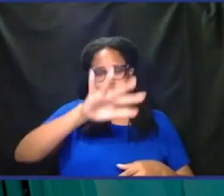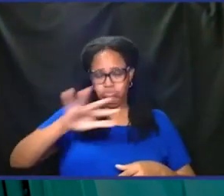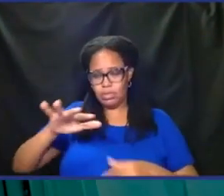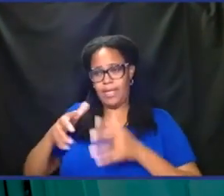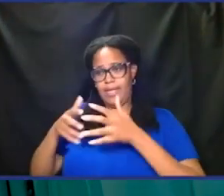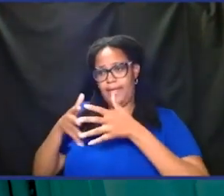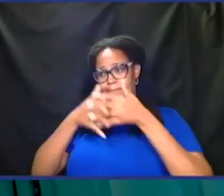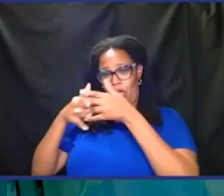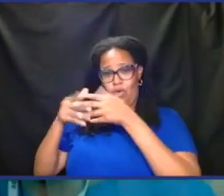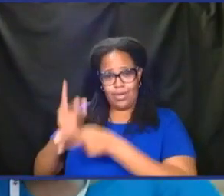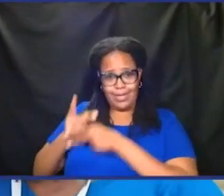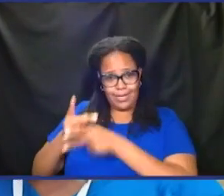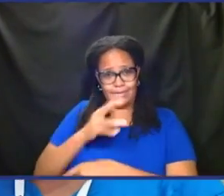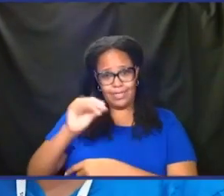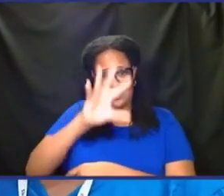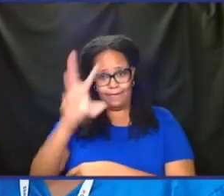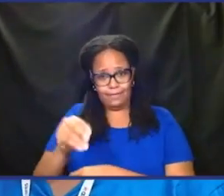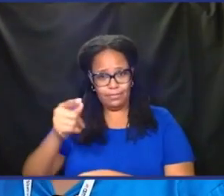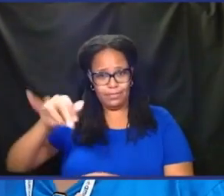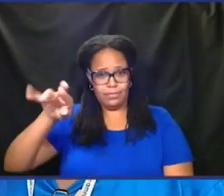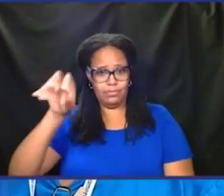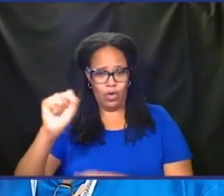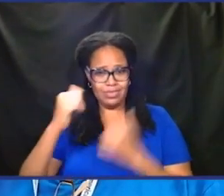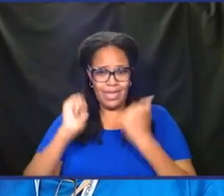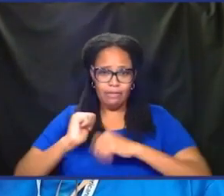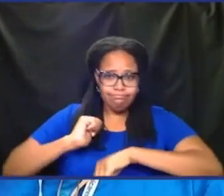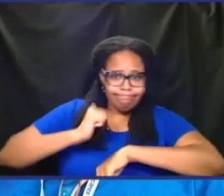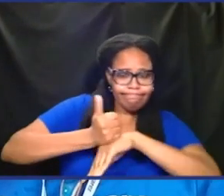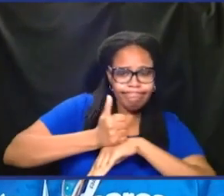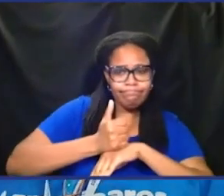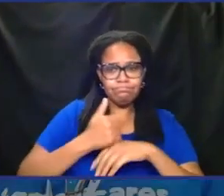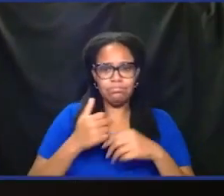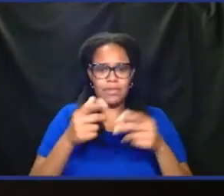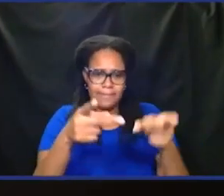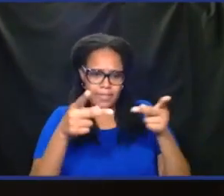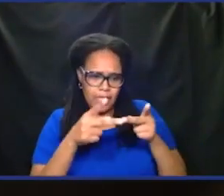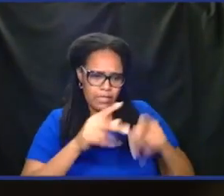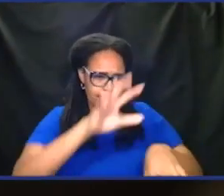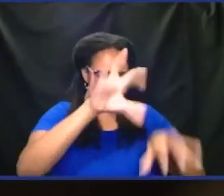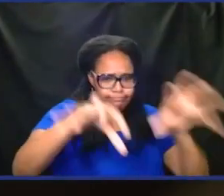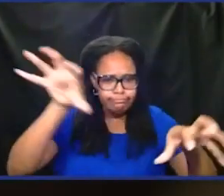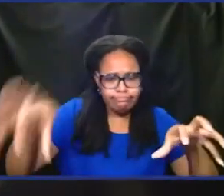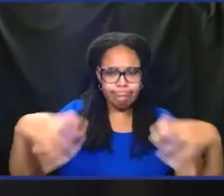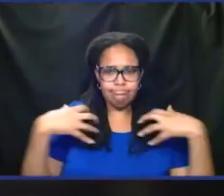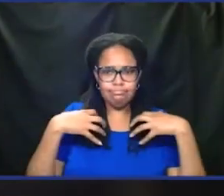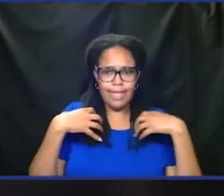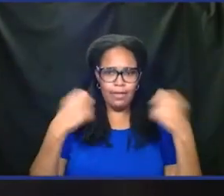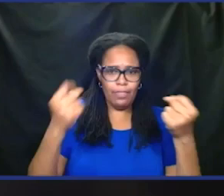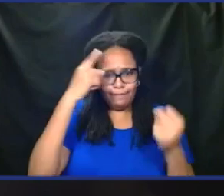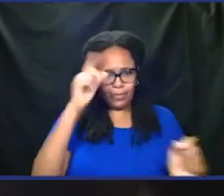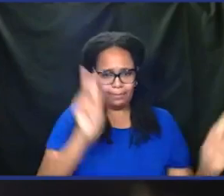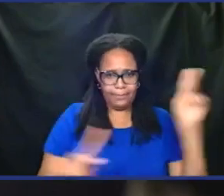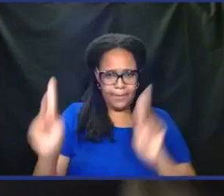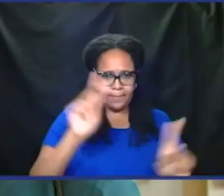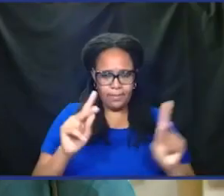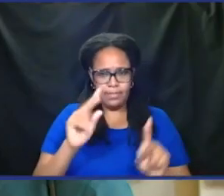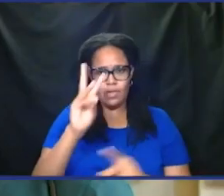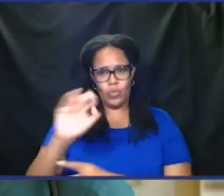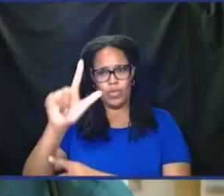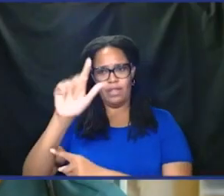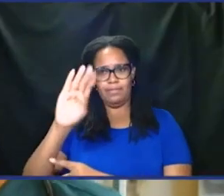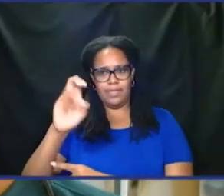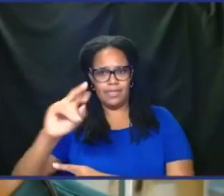of human health and well-being, helping deliver the benefits of well-run, protected areas to the people who need them the